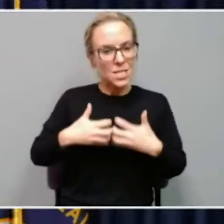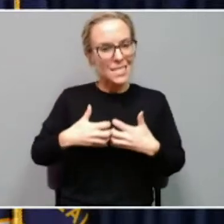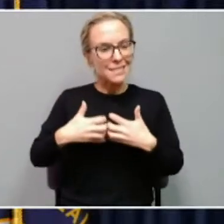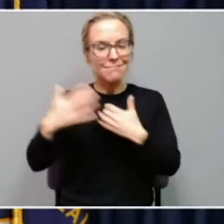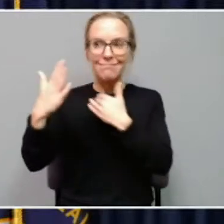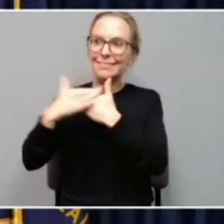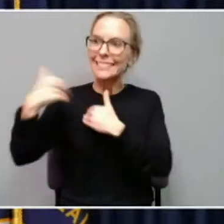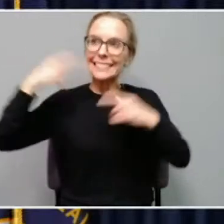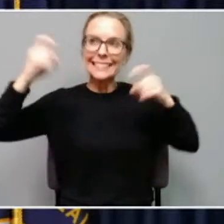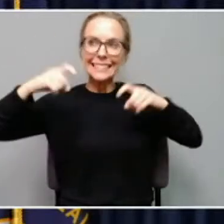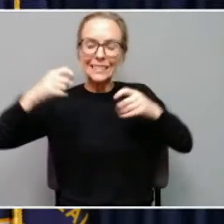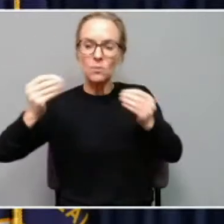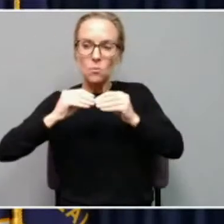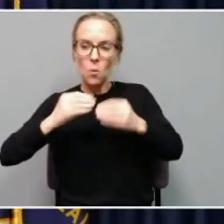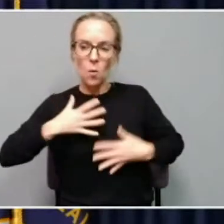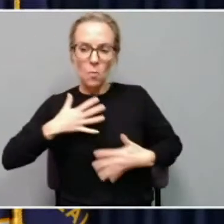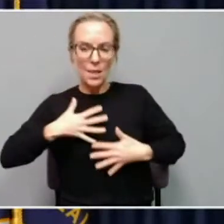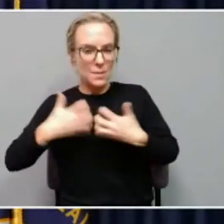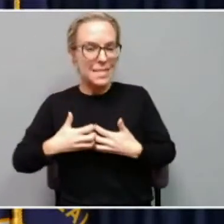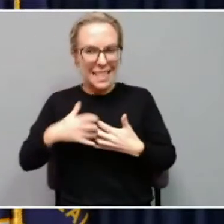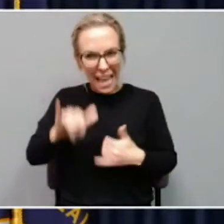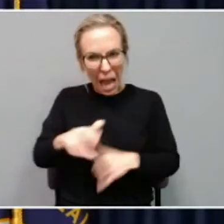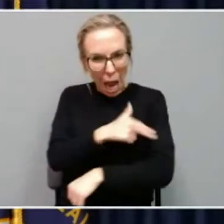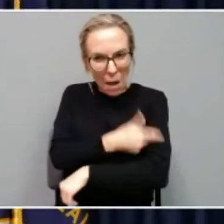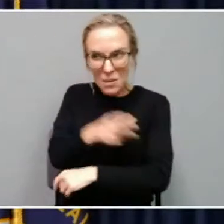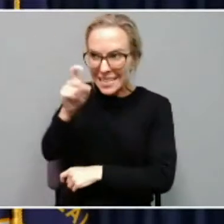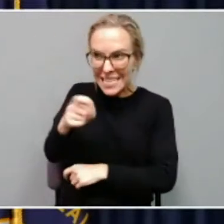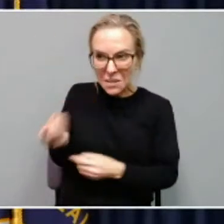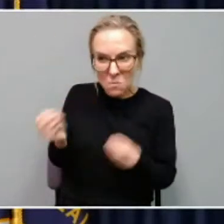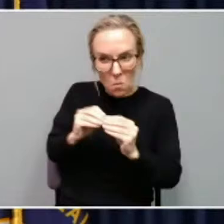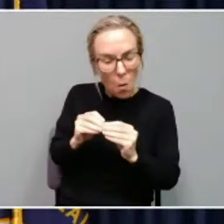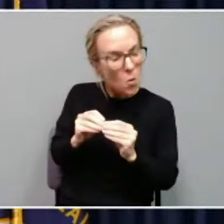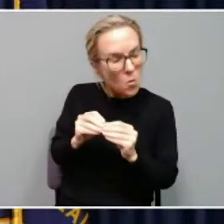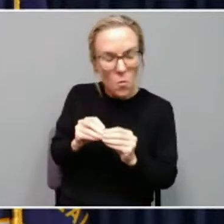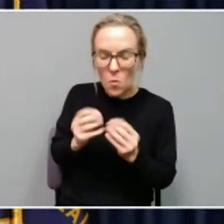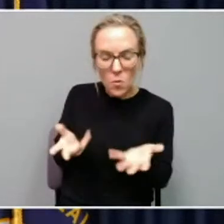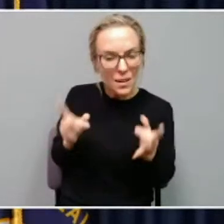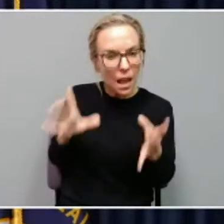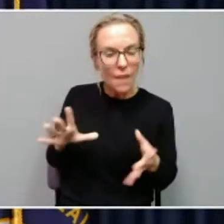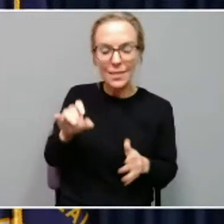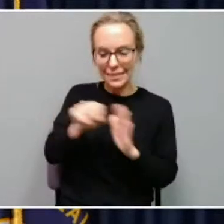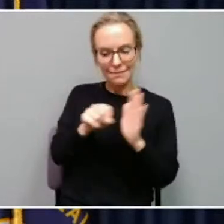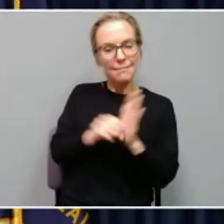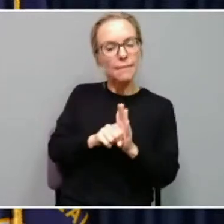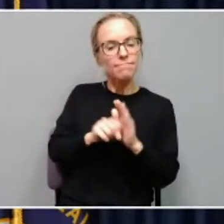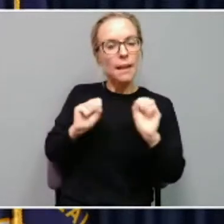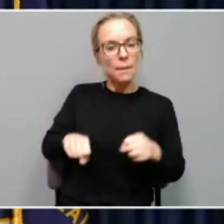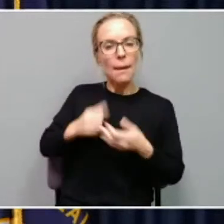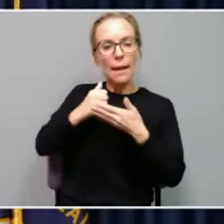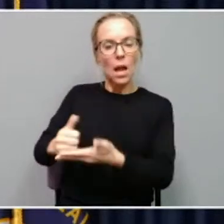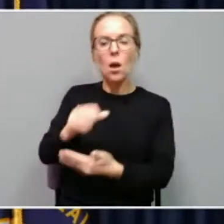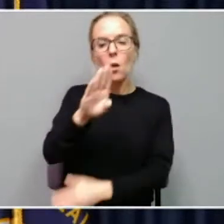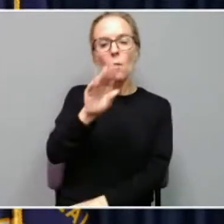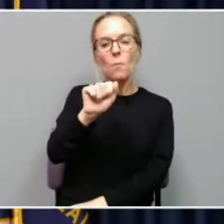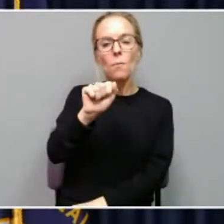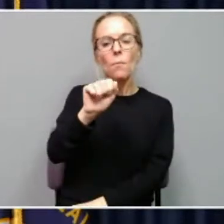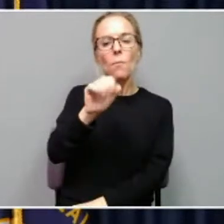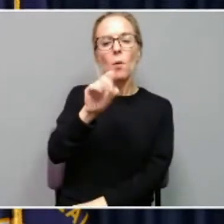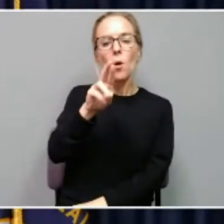to need more ventilators? The state has been able to help. Barberville,